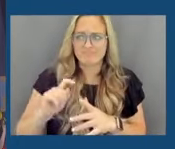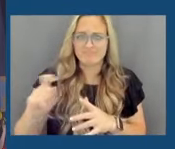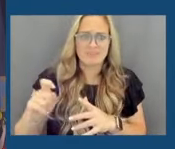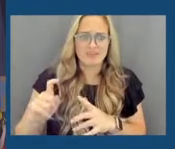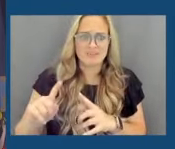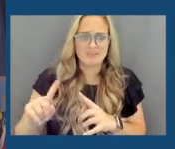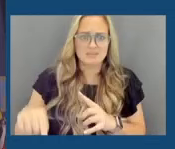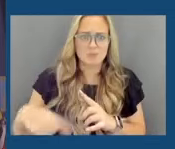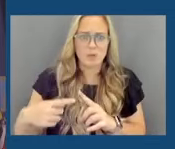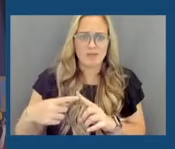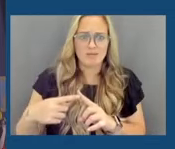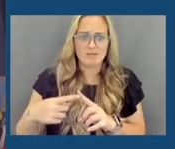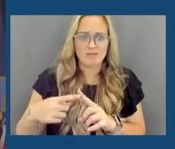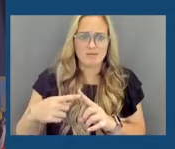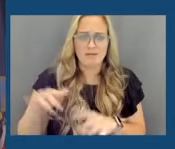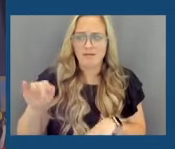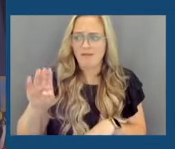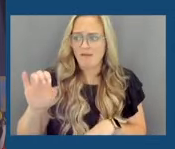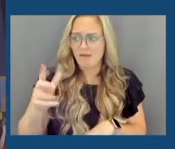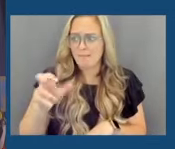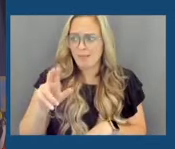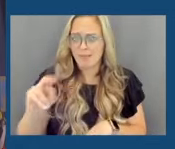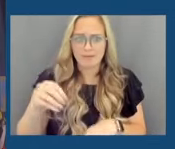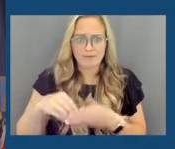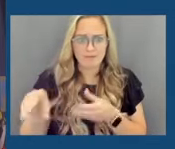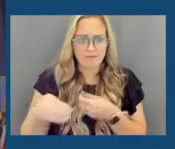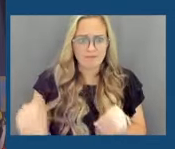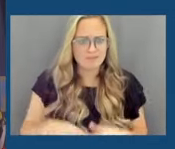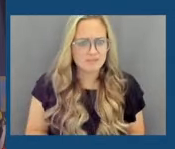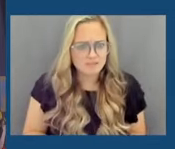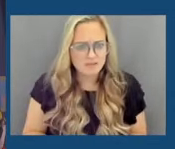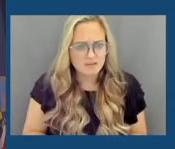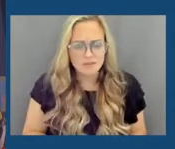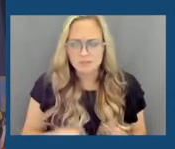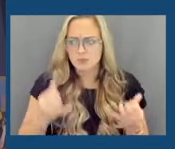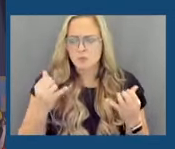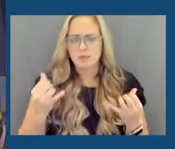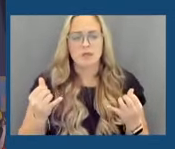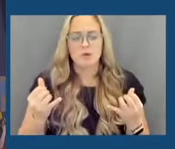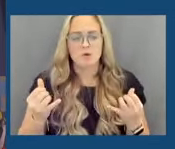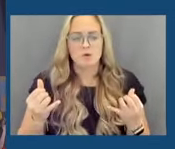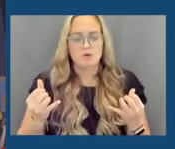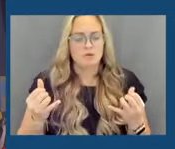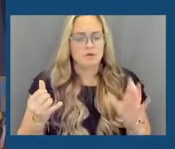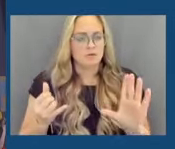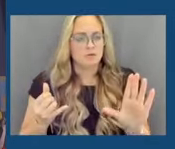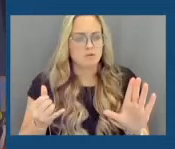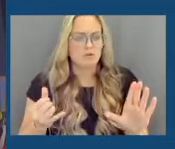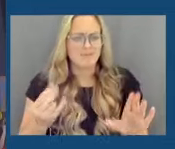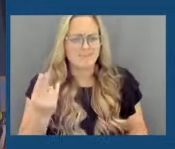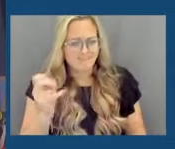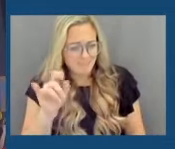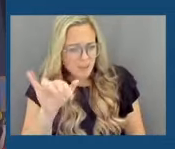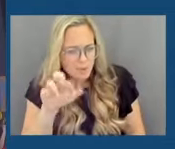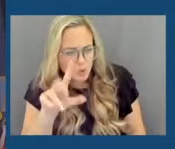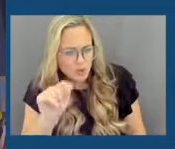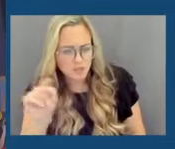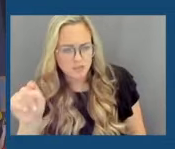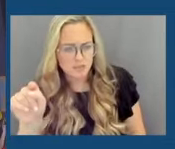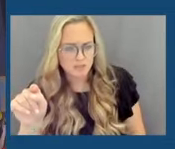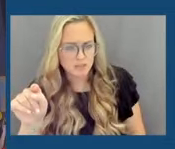President Abraham Lincoln was in office. So now it comes back here. What a hypocrite. Oh, we're going to get rid of